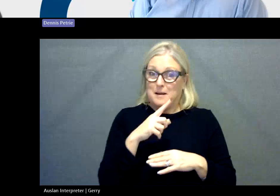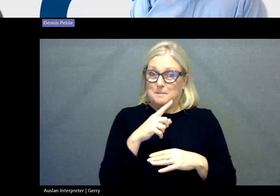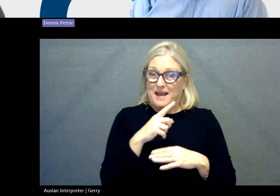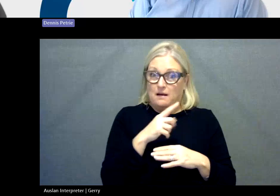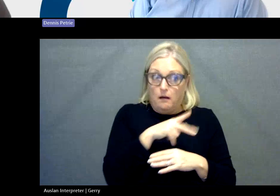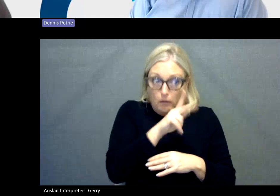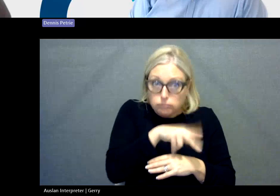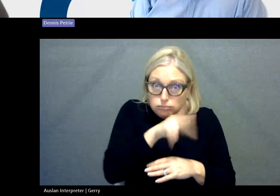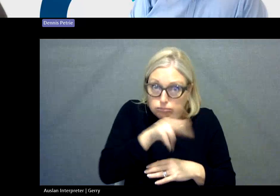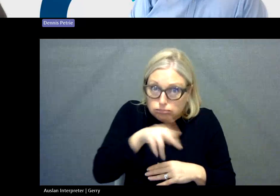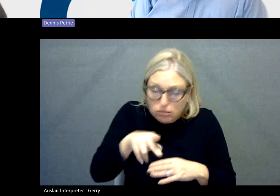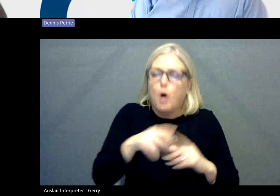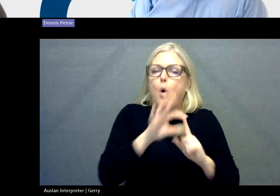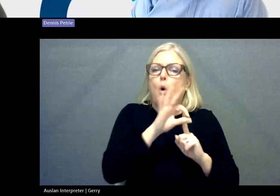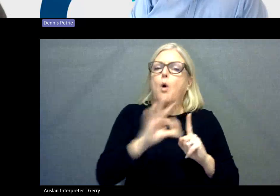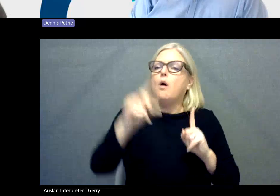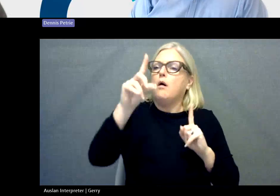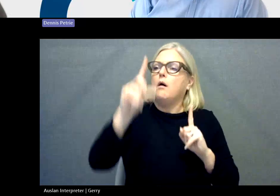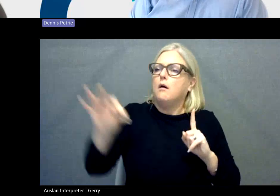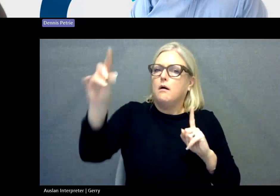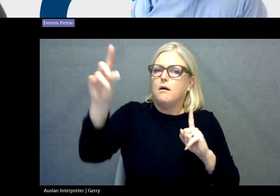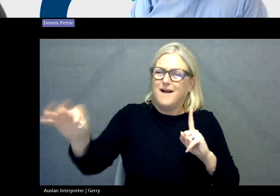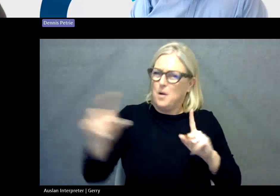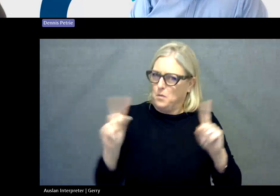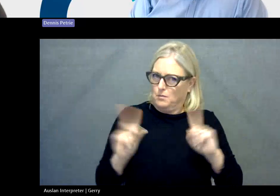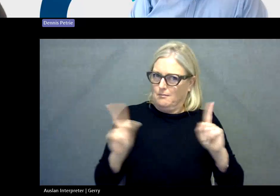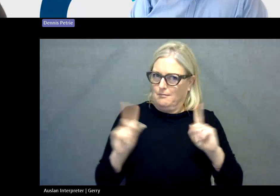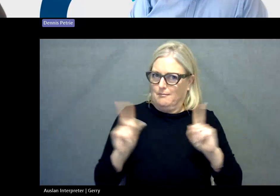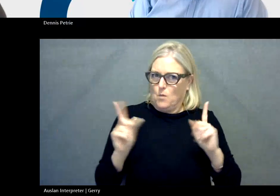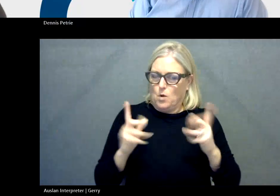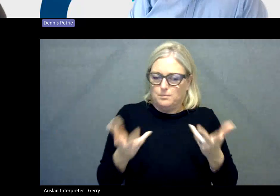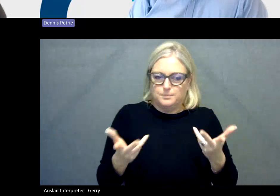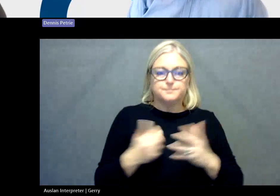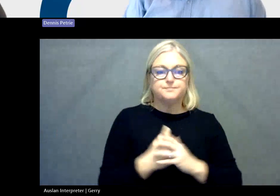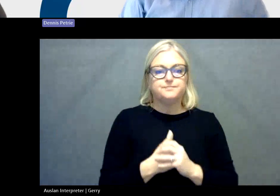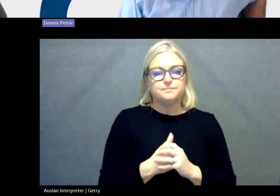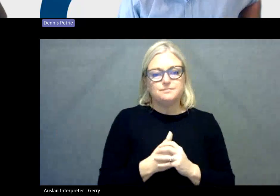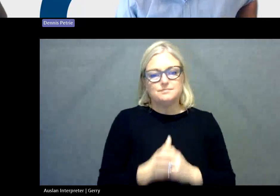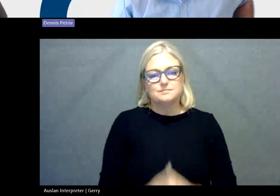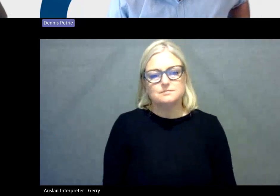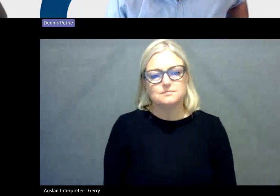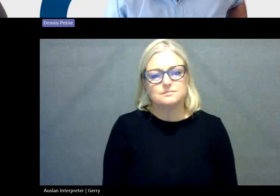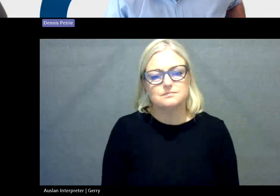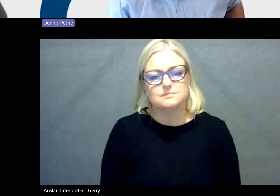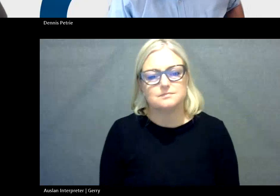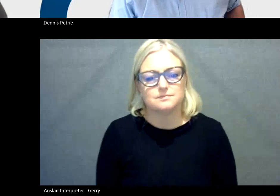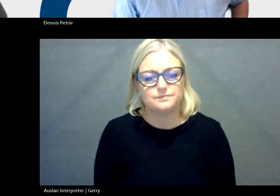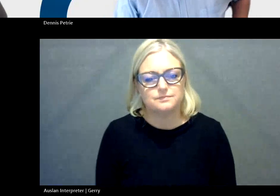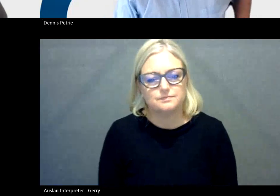on, what you're trying to actually look at measuring? Yeah. And good to get your thoughts.